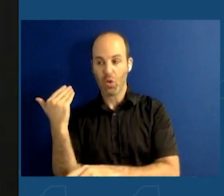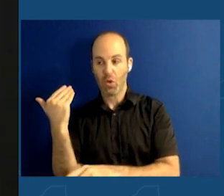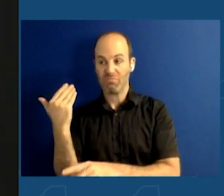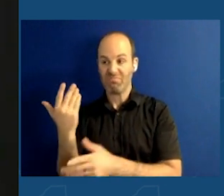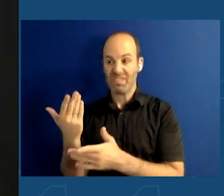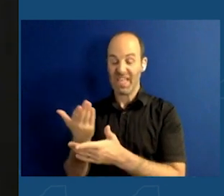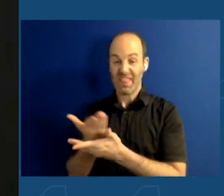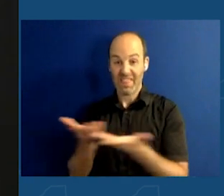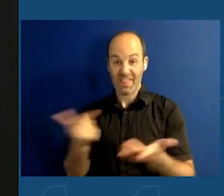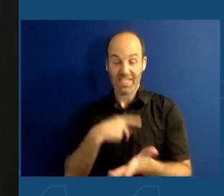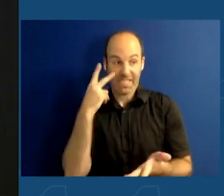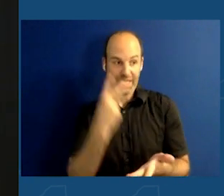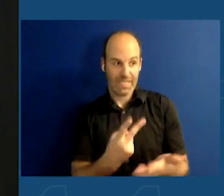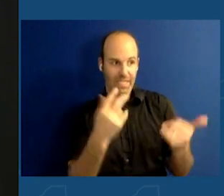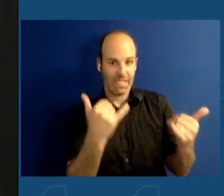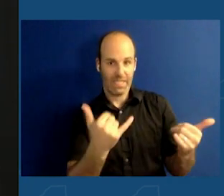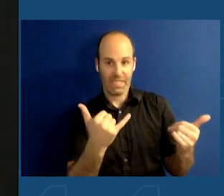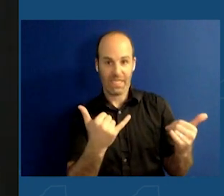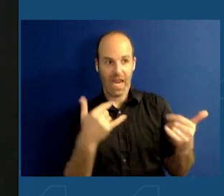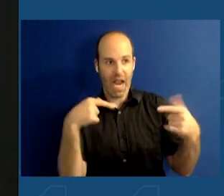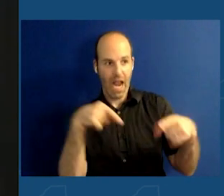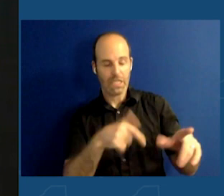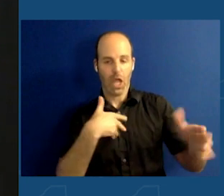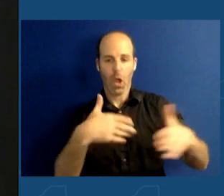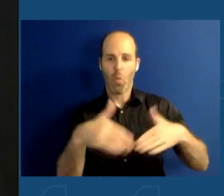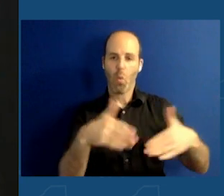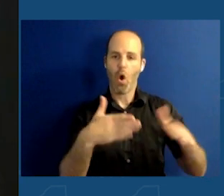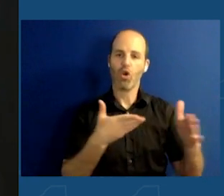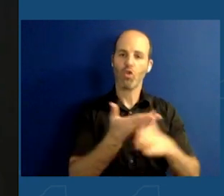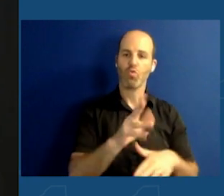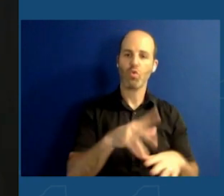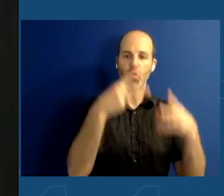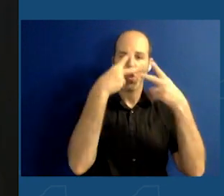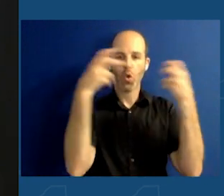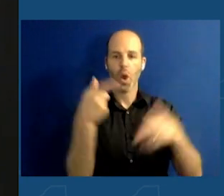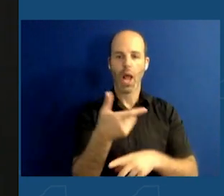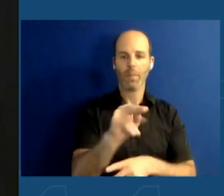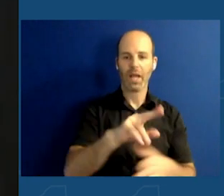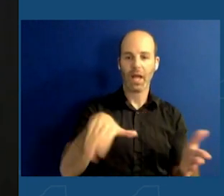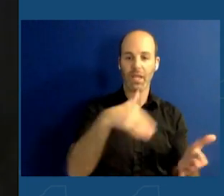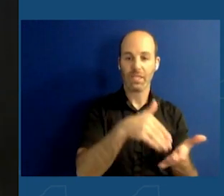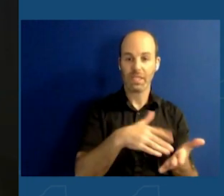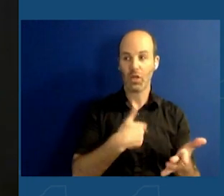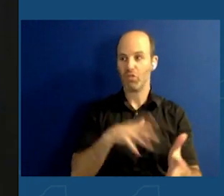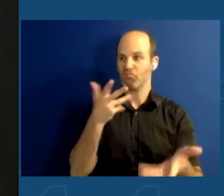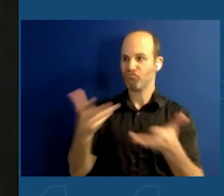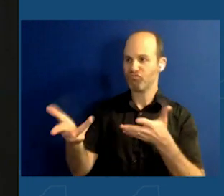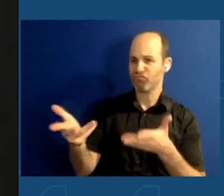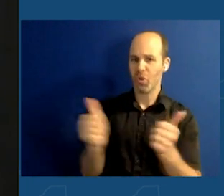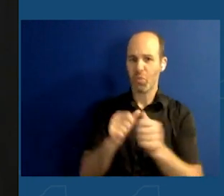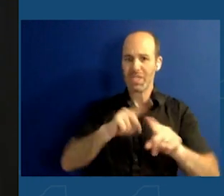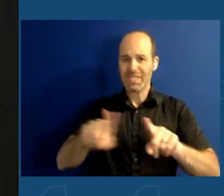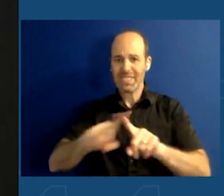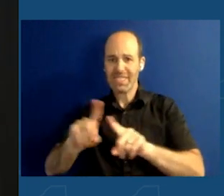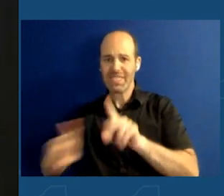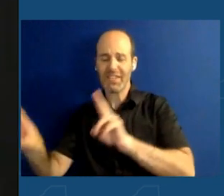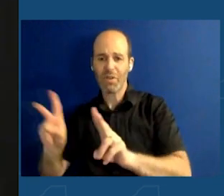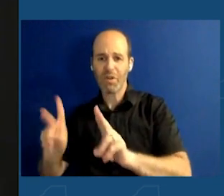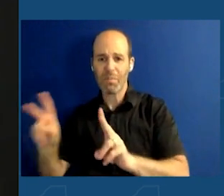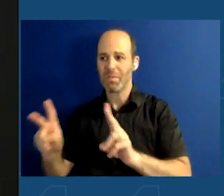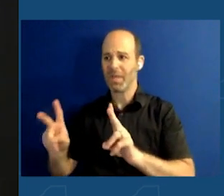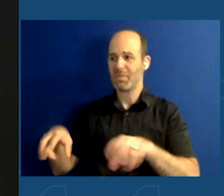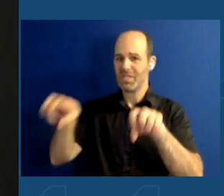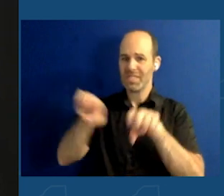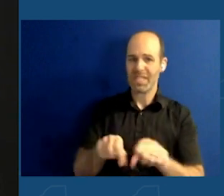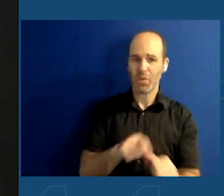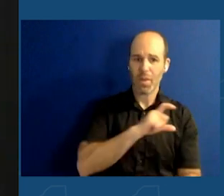walked through the Crime Gun Center, as I talked to people with parole, state parole, sitting next to city police, sitting next to feds, all working together,